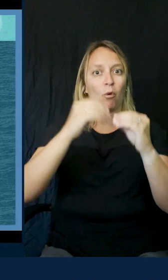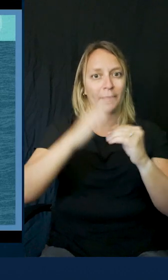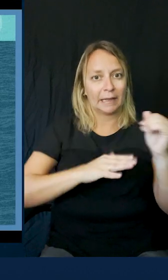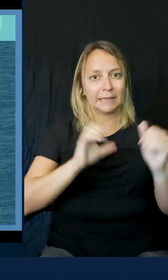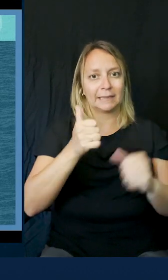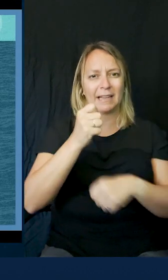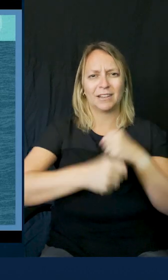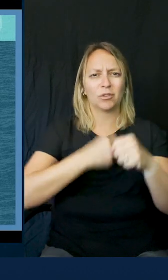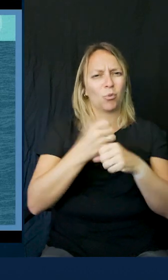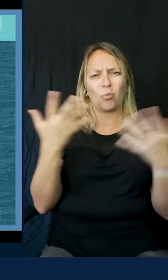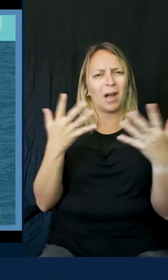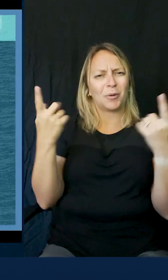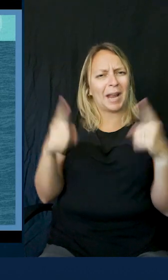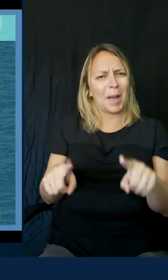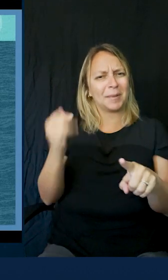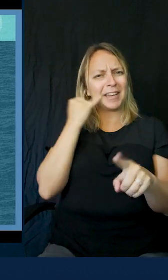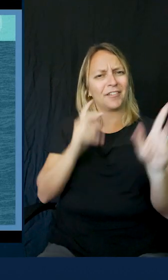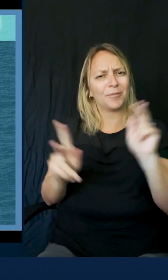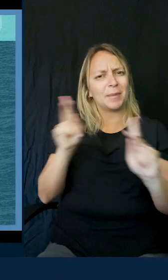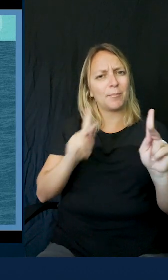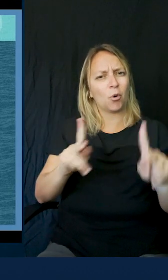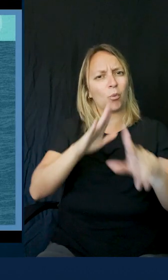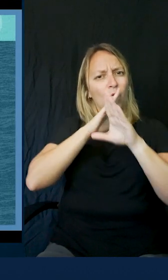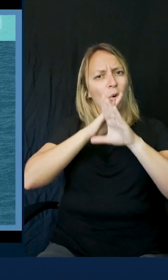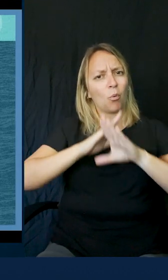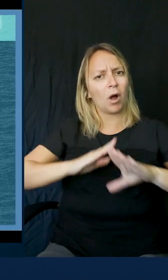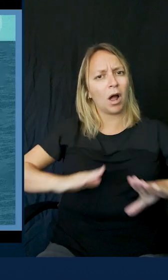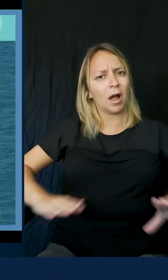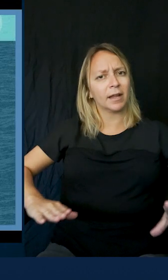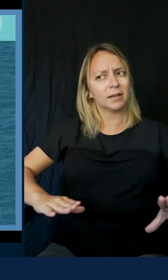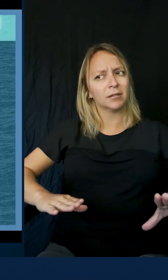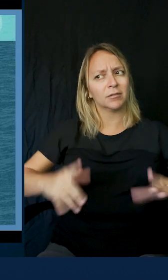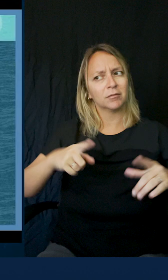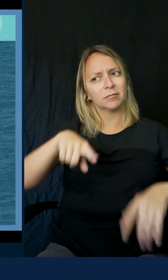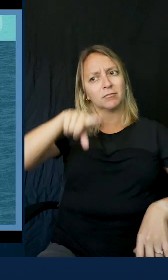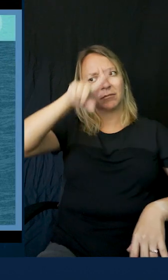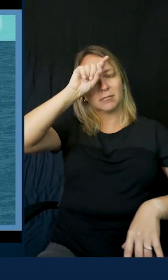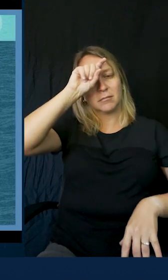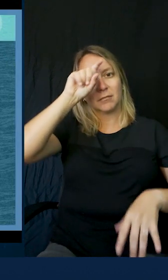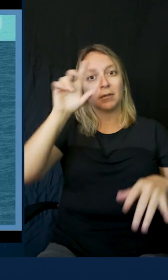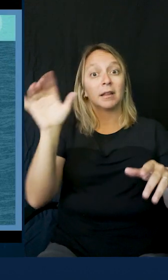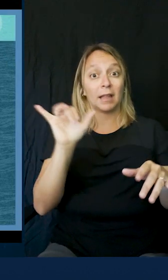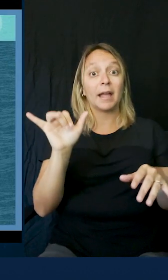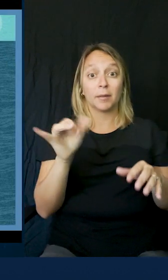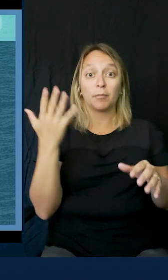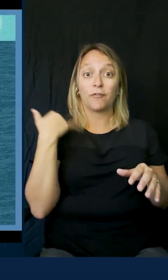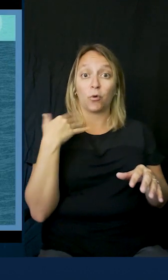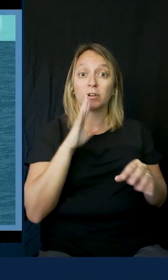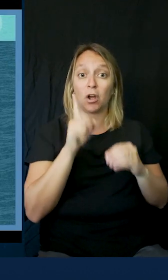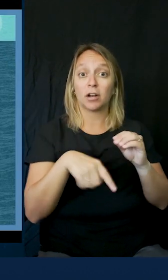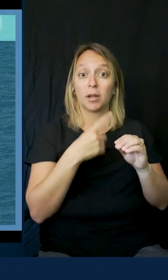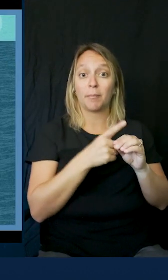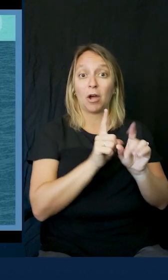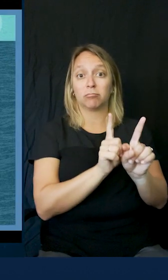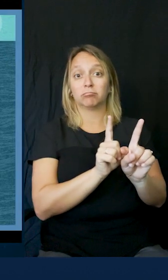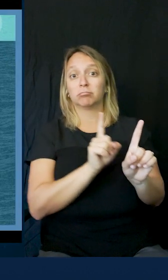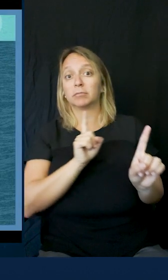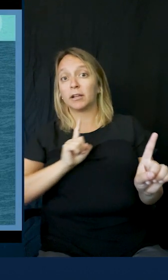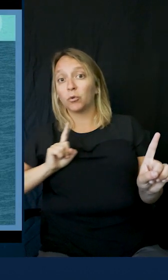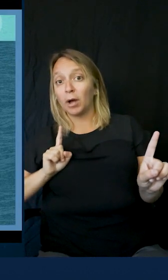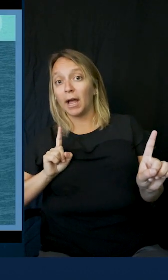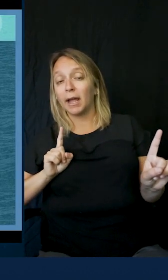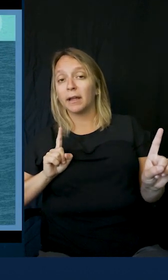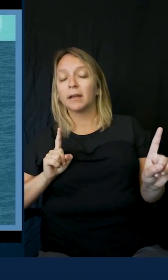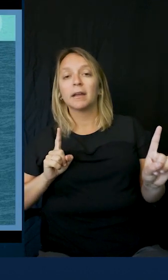people were quiet? Much as Jillian was just speaking about, staying farther away. And much of the work we do at